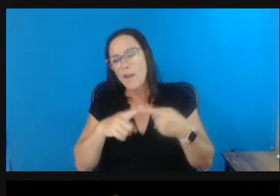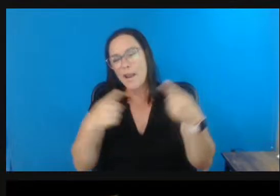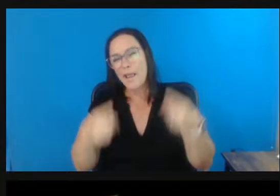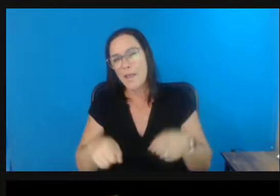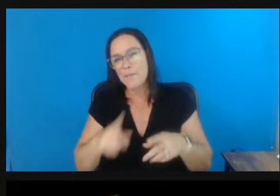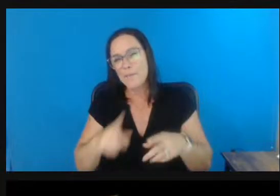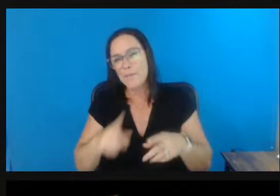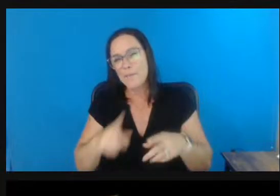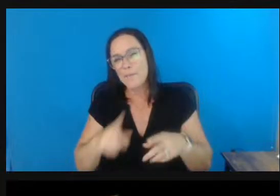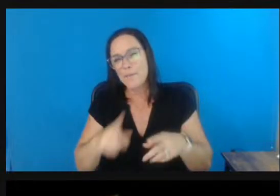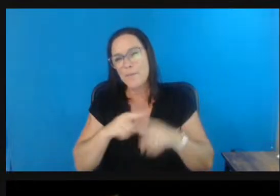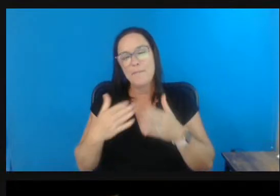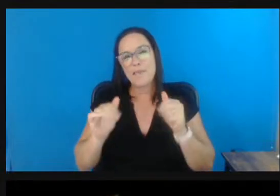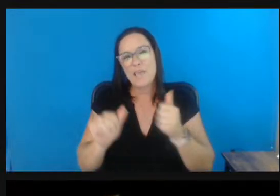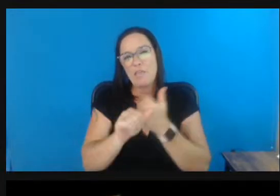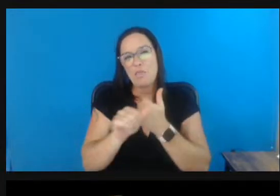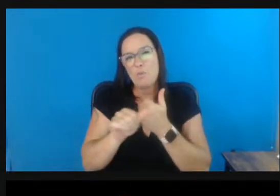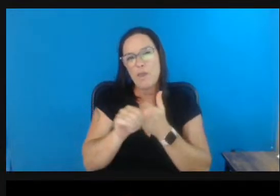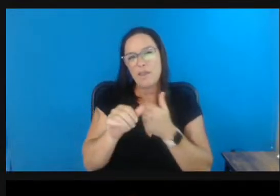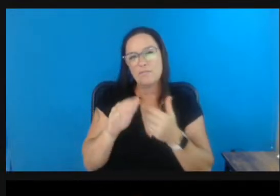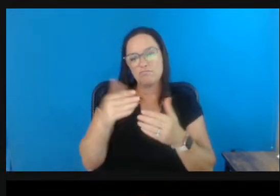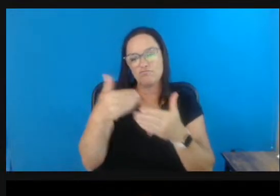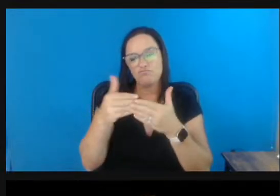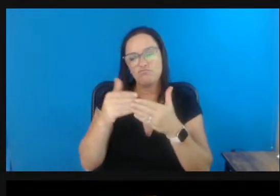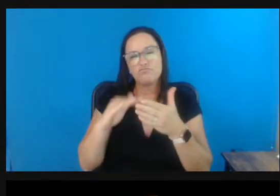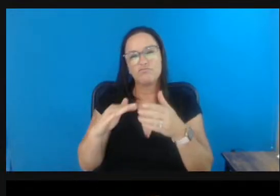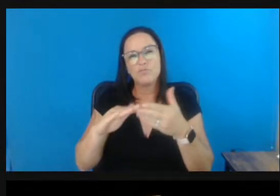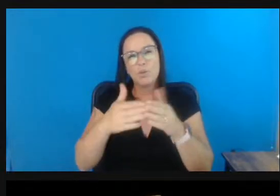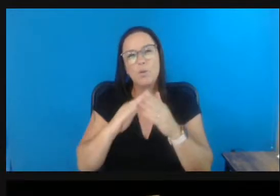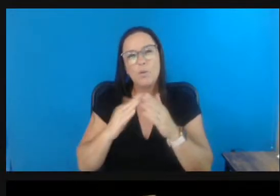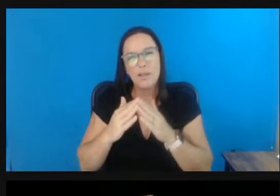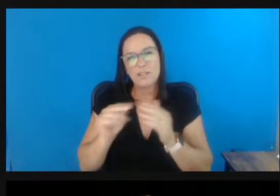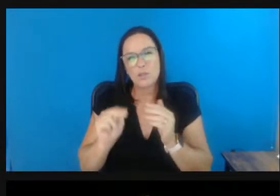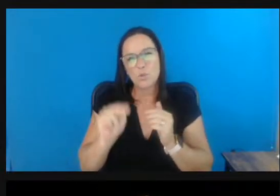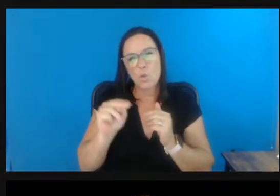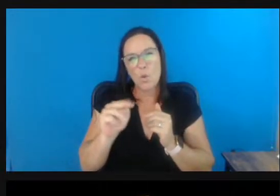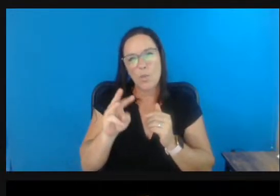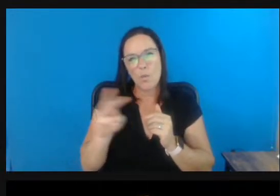nearby communities to the northwest, especially.